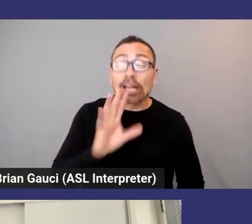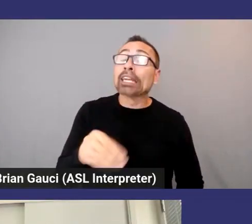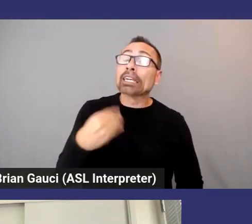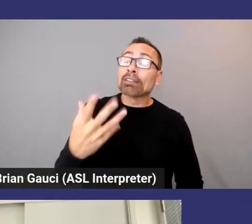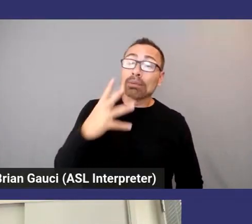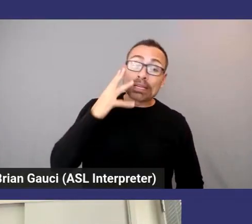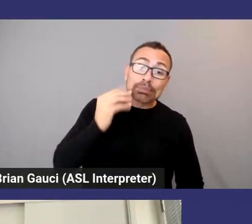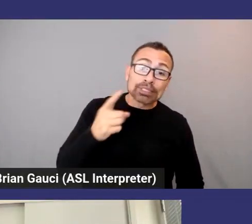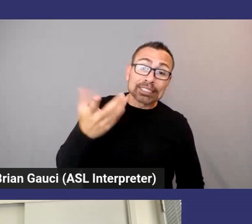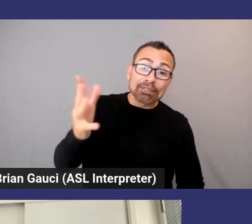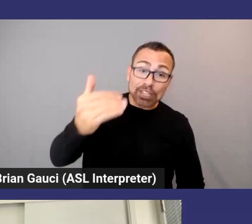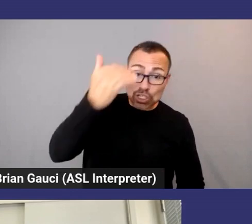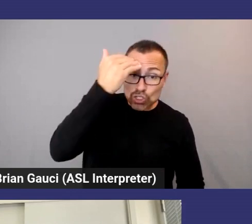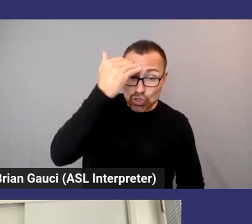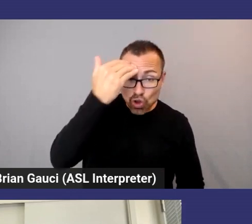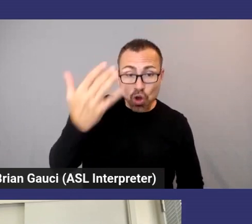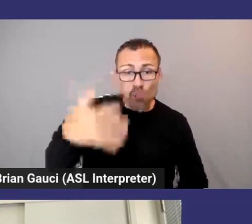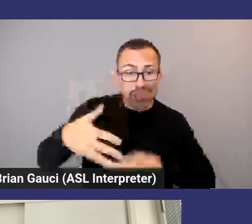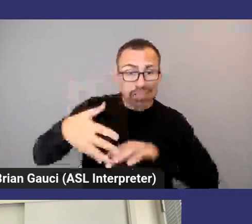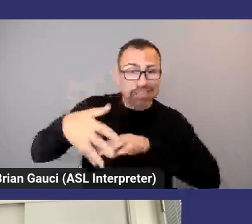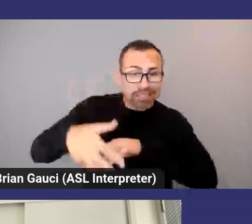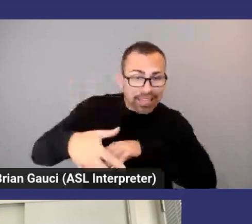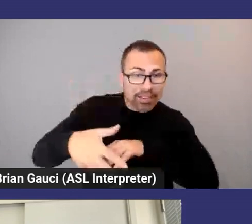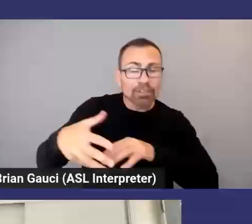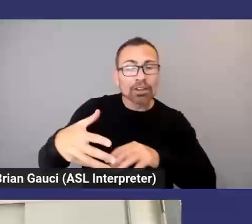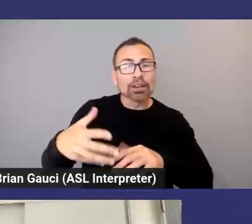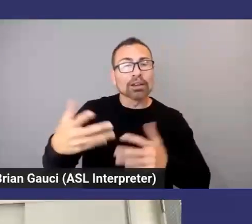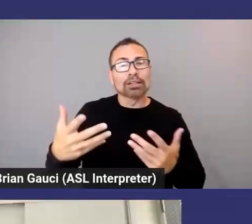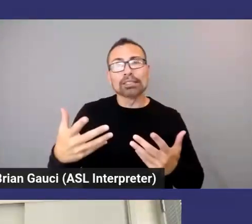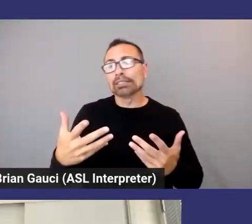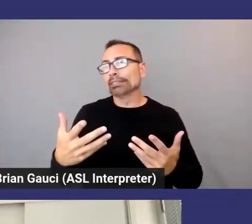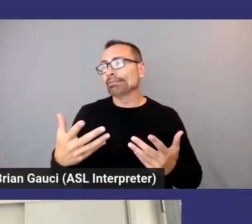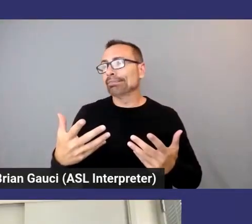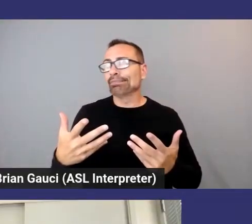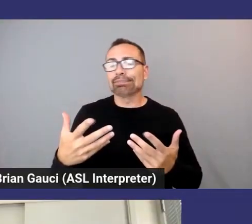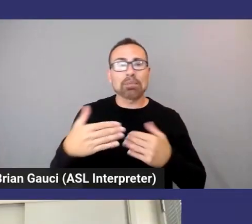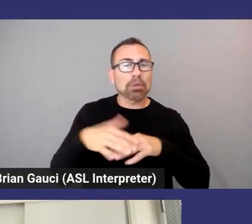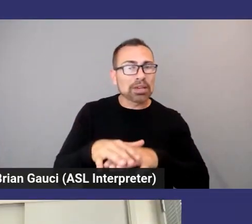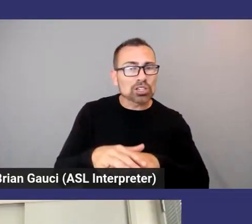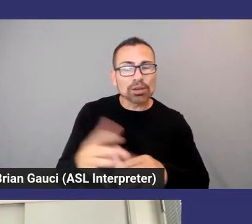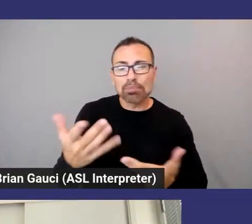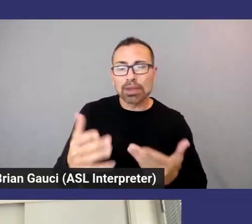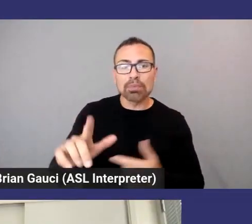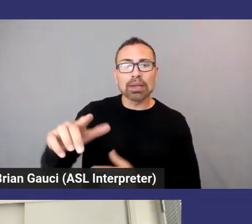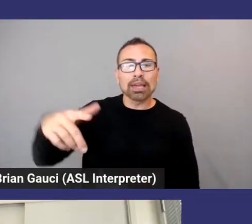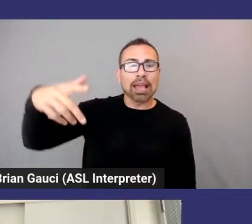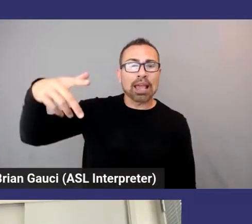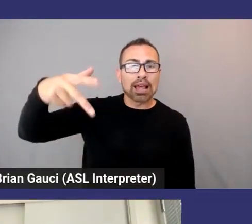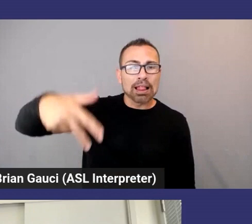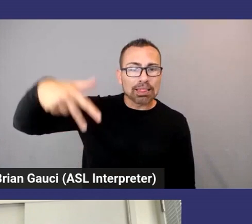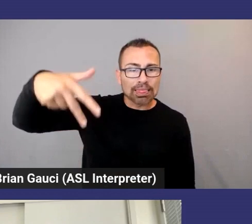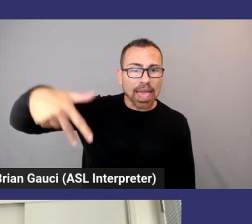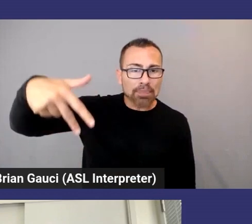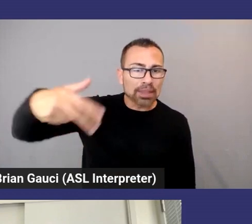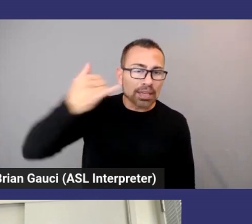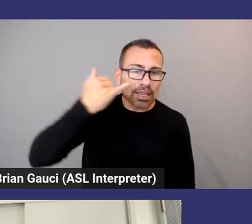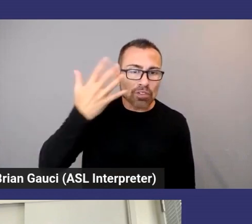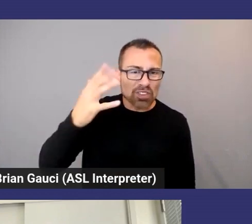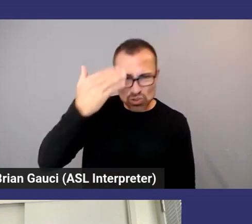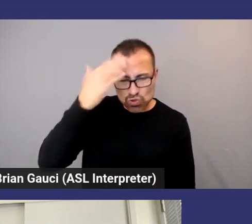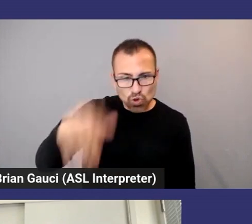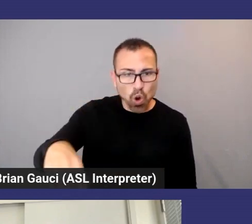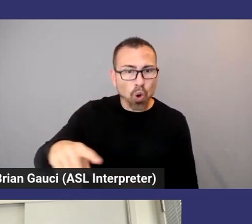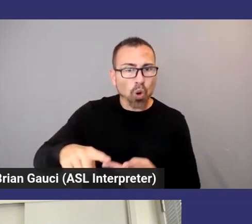native integration across compute platforms. Like if they're using Lambda, stay with Lambda. If you're using Kubernetes, stay with Kubernetes. If